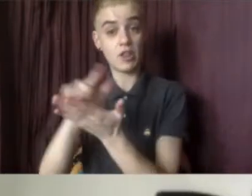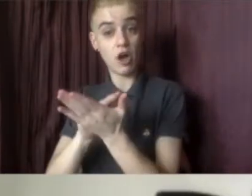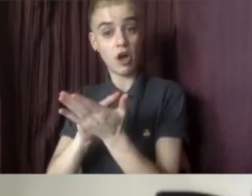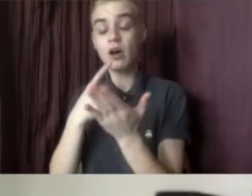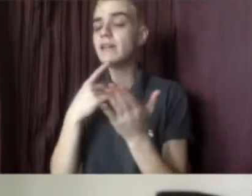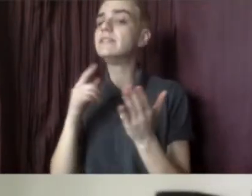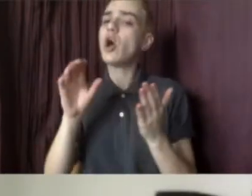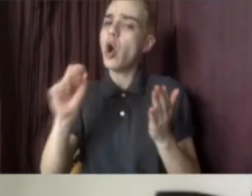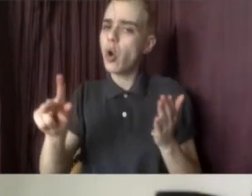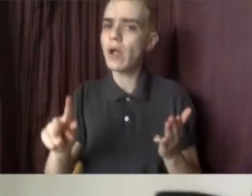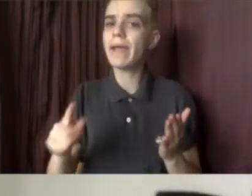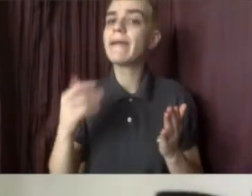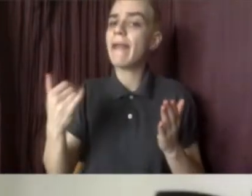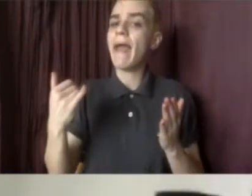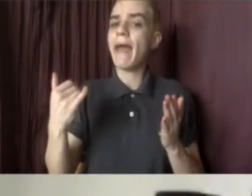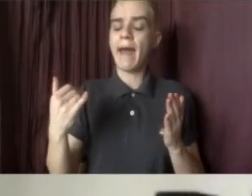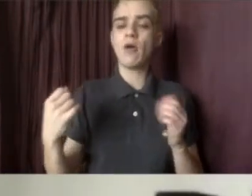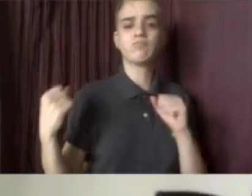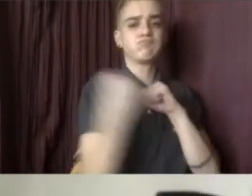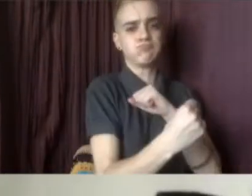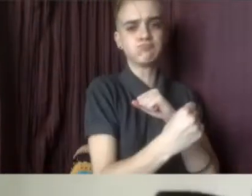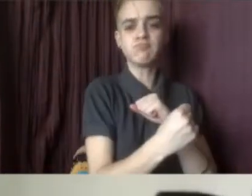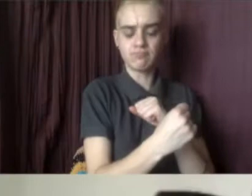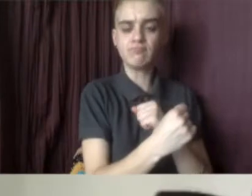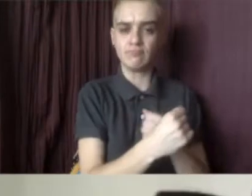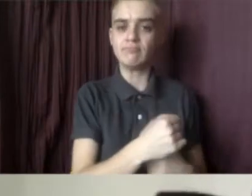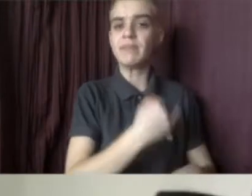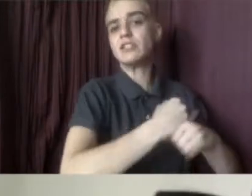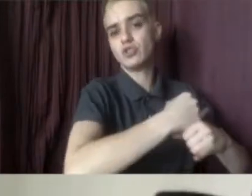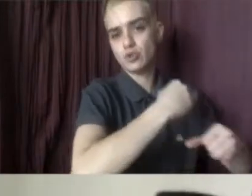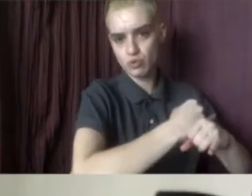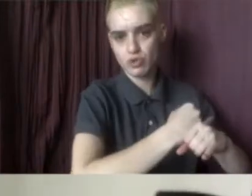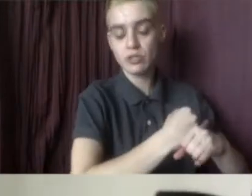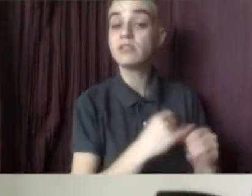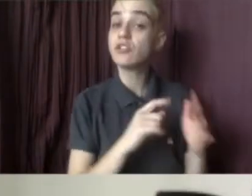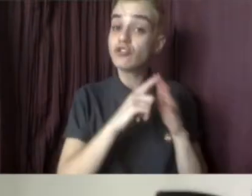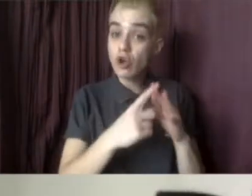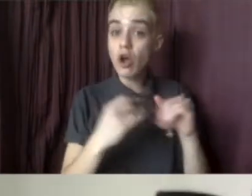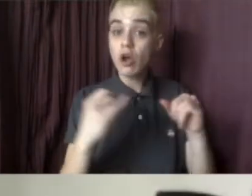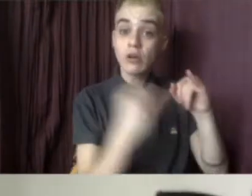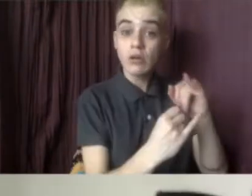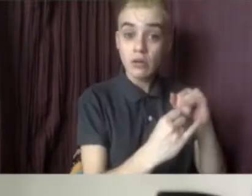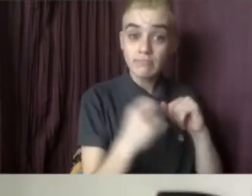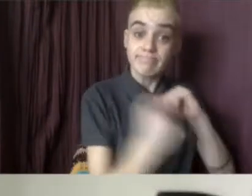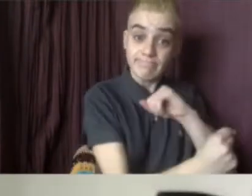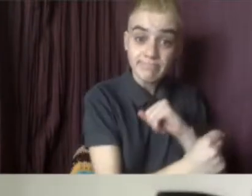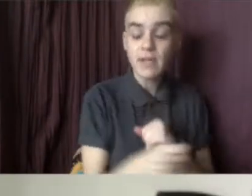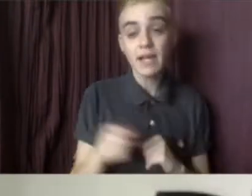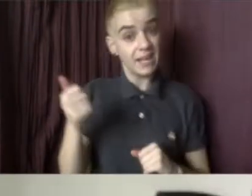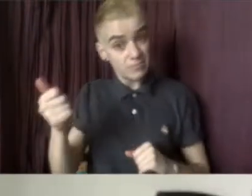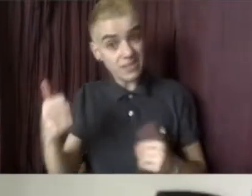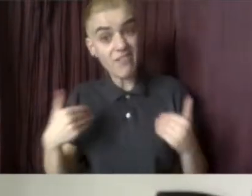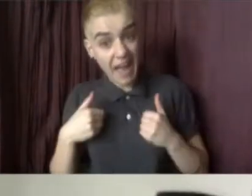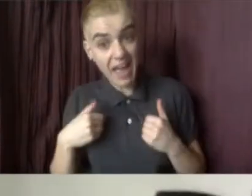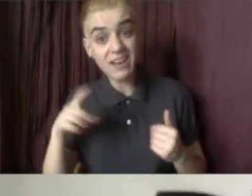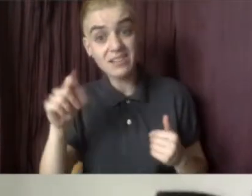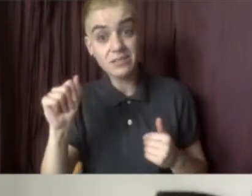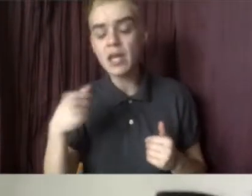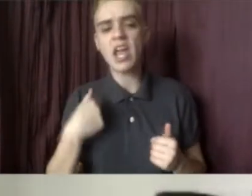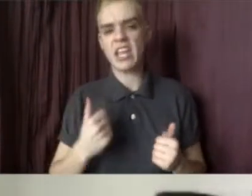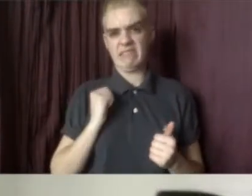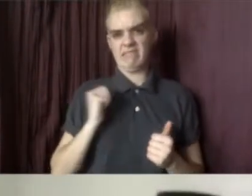till 1990 is when we start getting people out of institutions. It's ironic that the Olmstead v. Lois Curtis